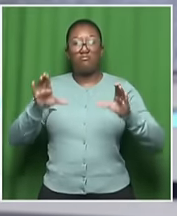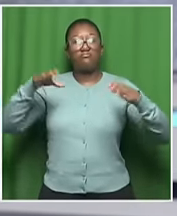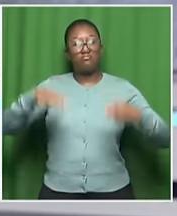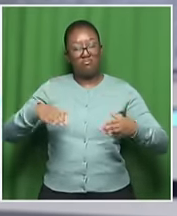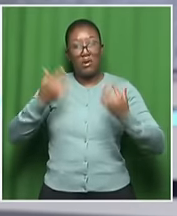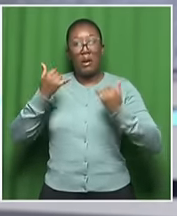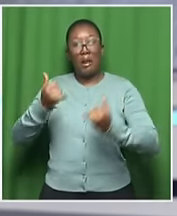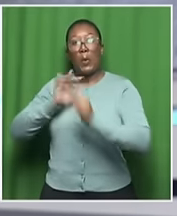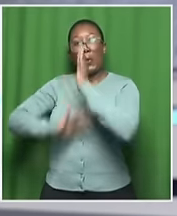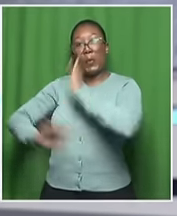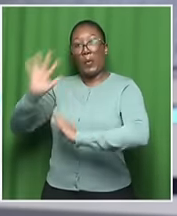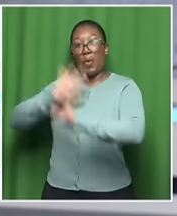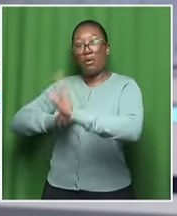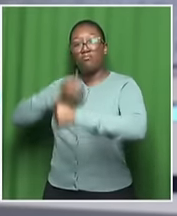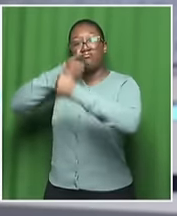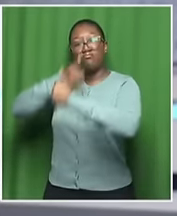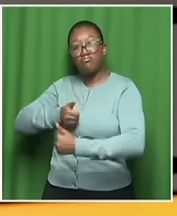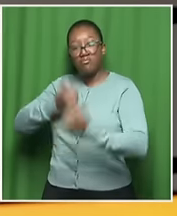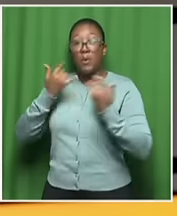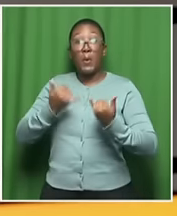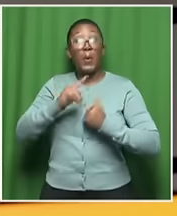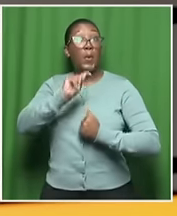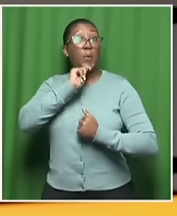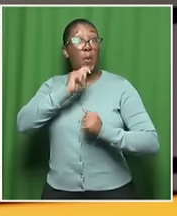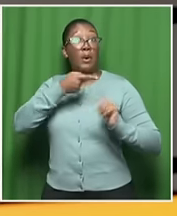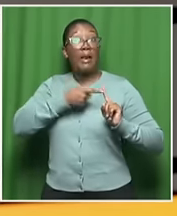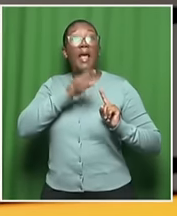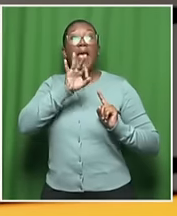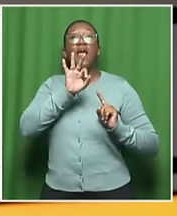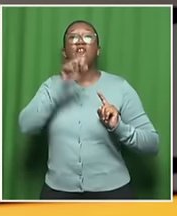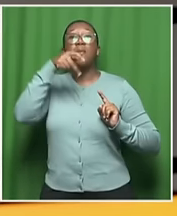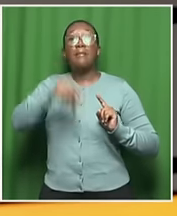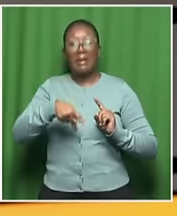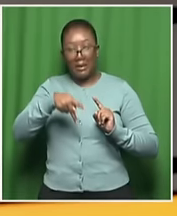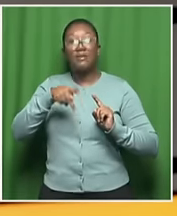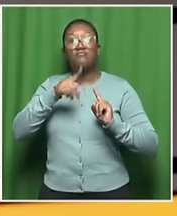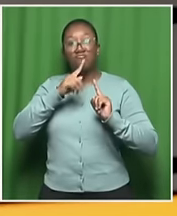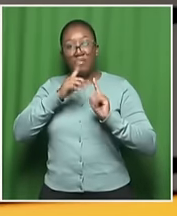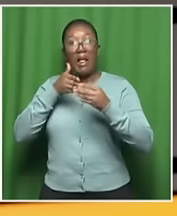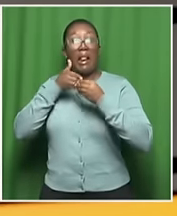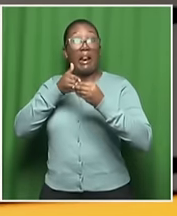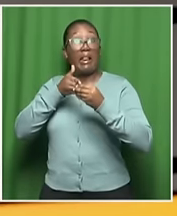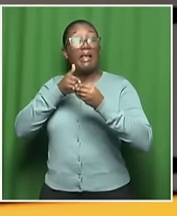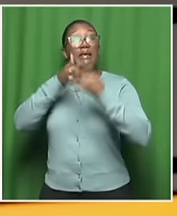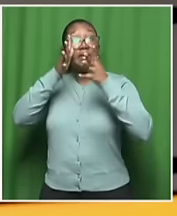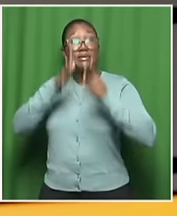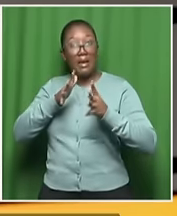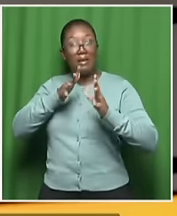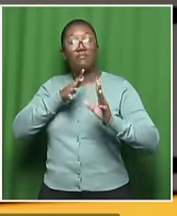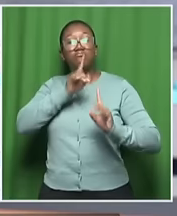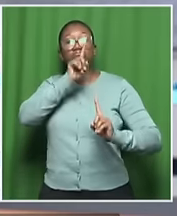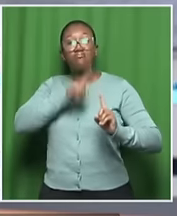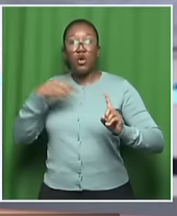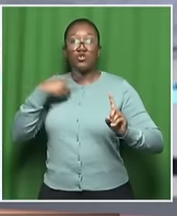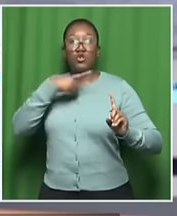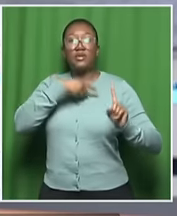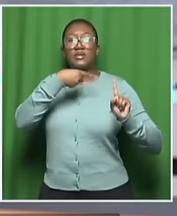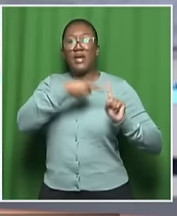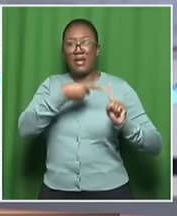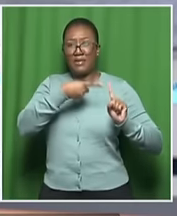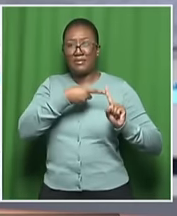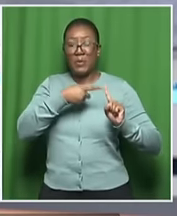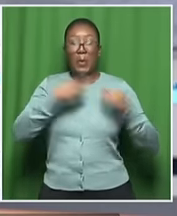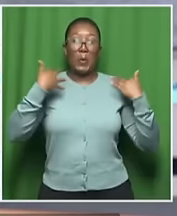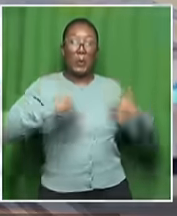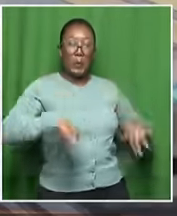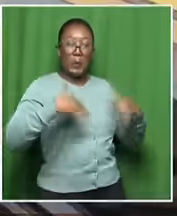with us. And this morning, it's the turn of the Freedom Front Plus and their leader, Dr. Pieter Groenewald, in studio with me. Dr. Groenewald, let's just